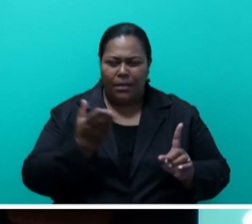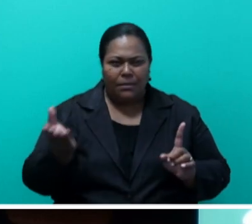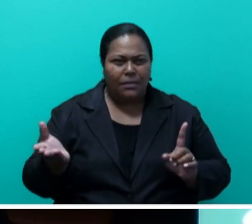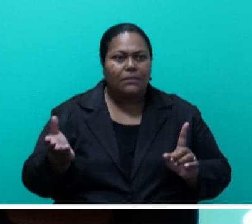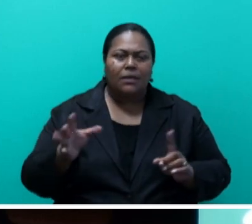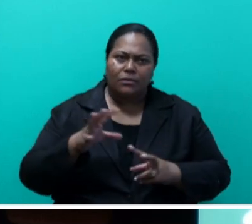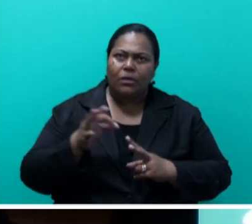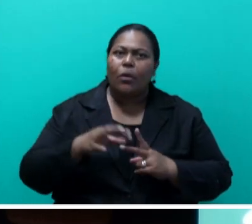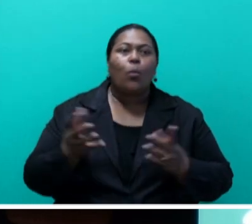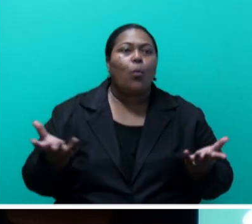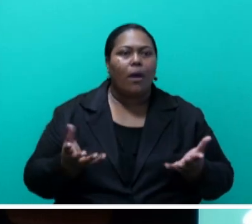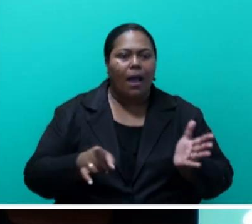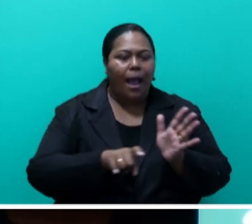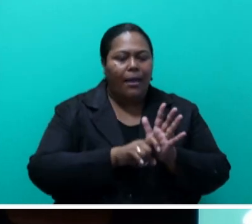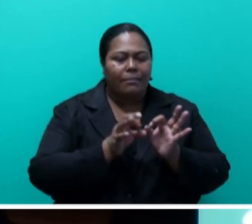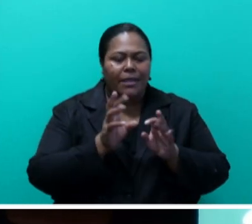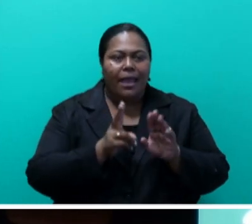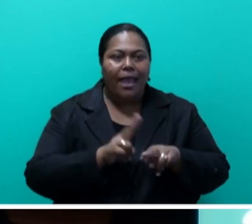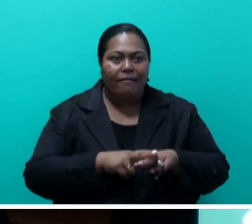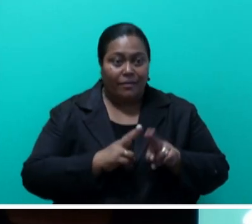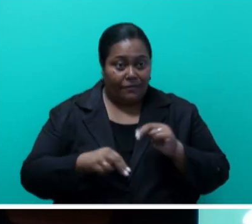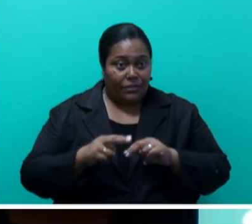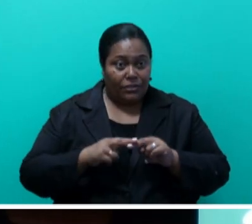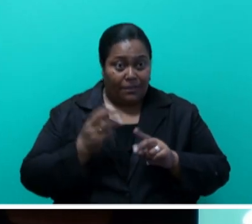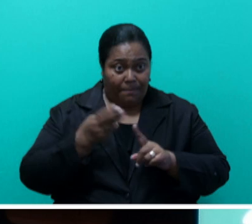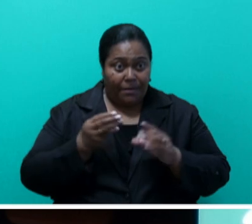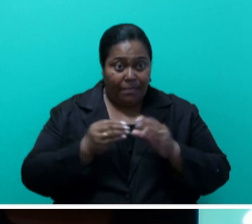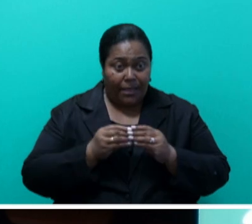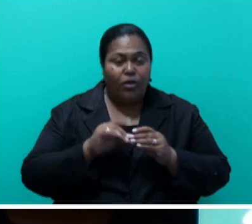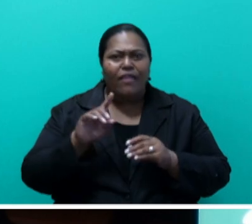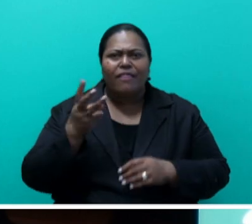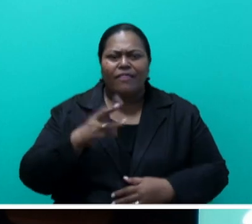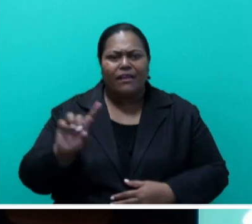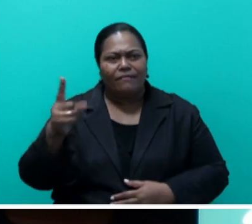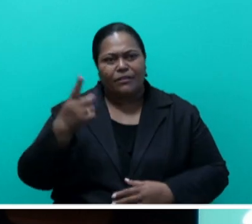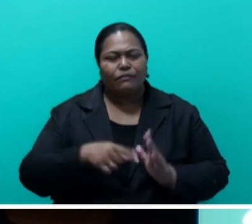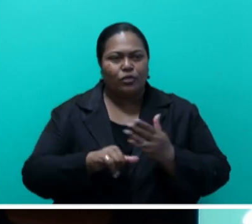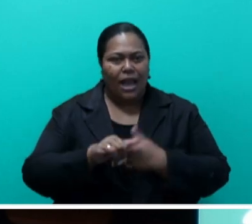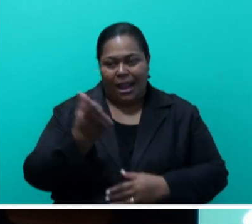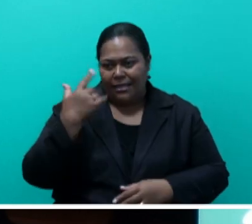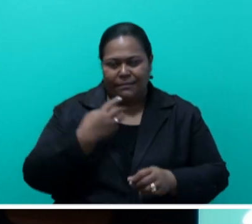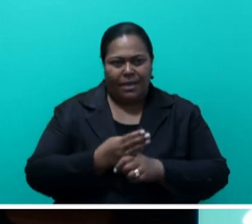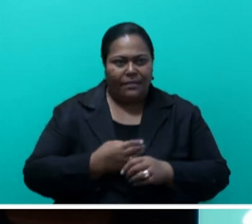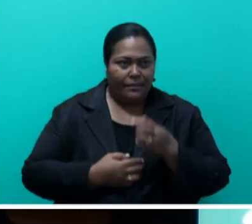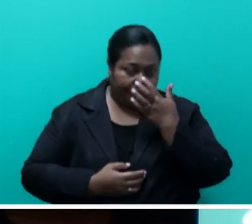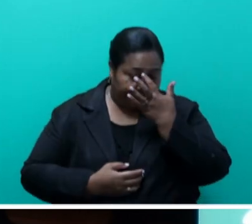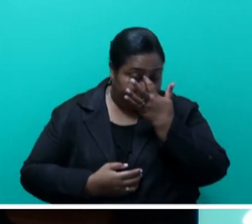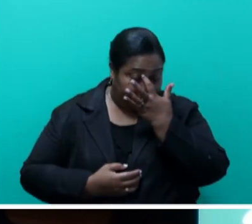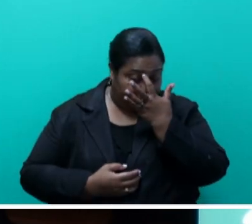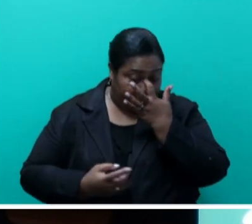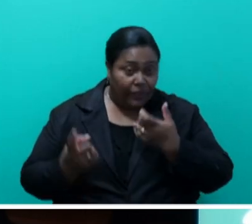Fiji on the 31st of July last month. Ms. Sito joined the Reserve Bank of Fiji